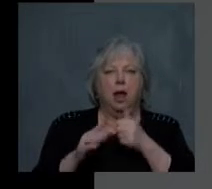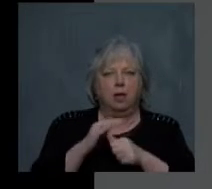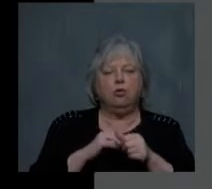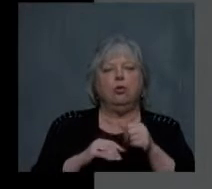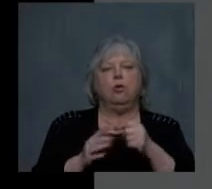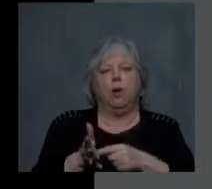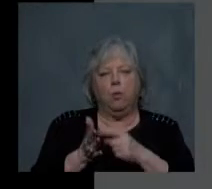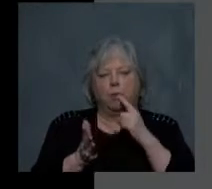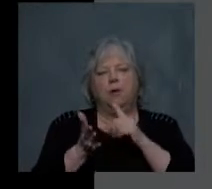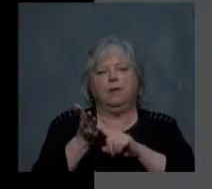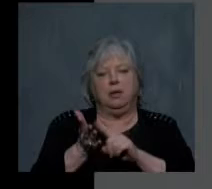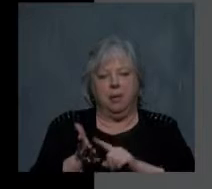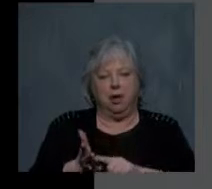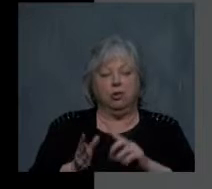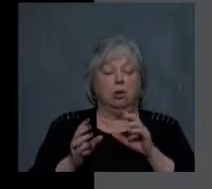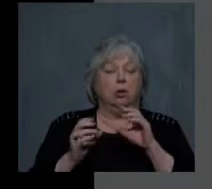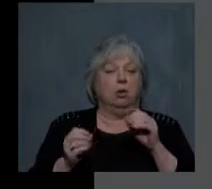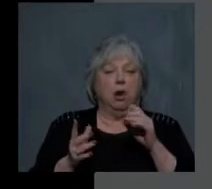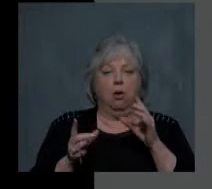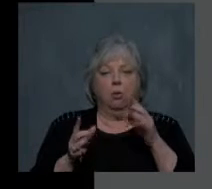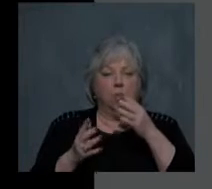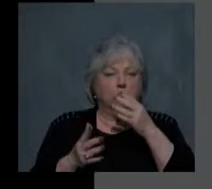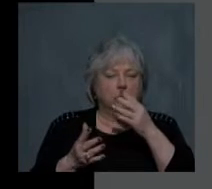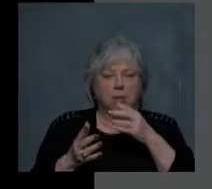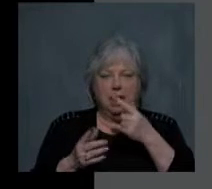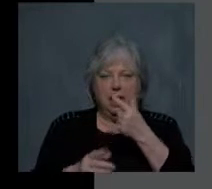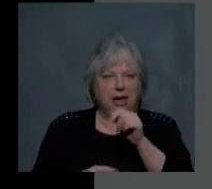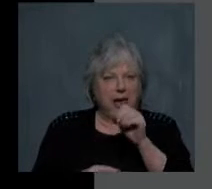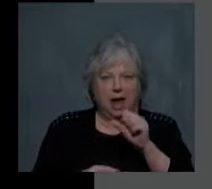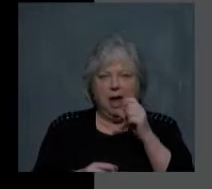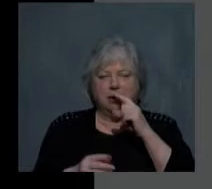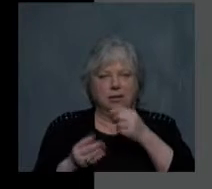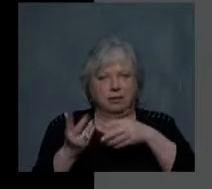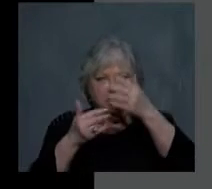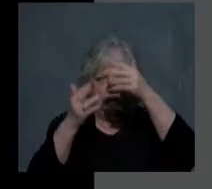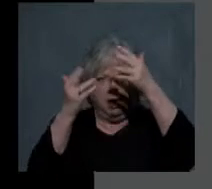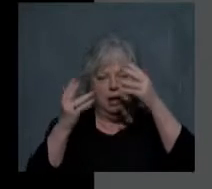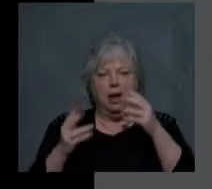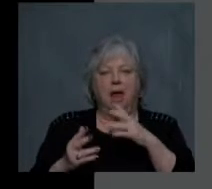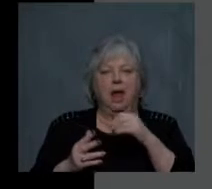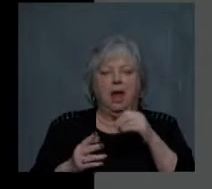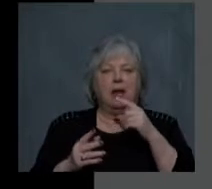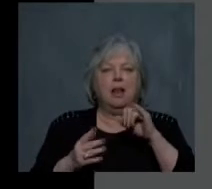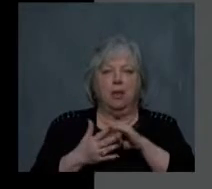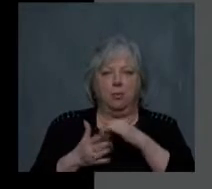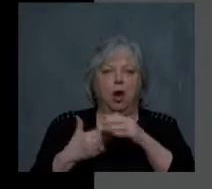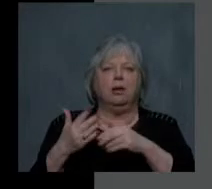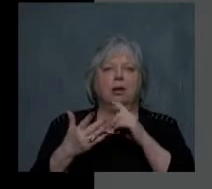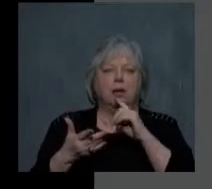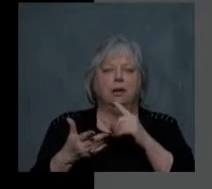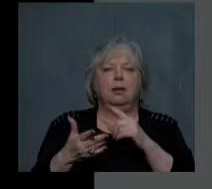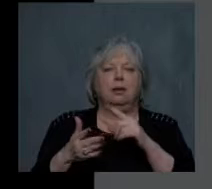hazardous and noxious gases will be admitted. The process is regulated by the state of Arkansas.